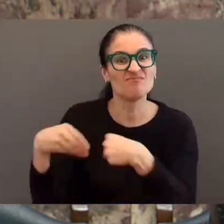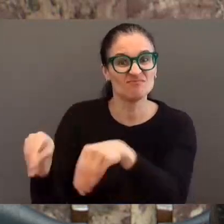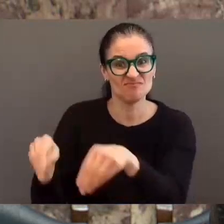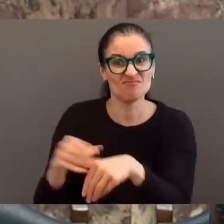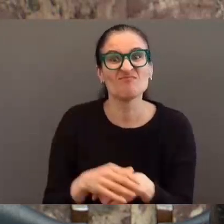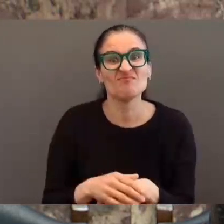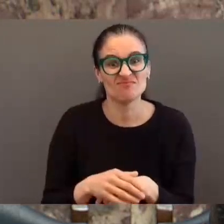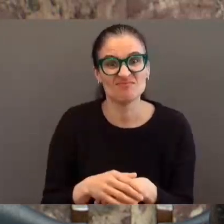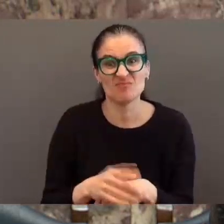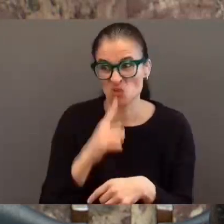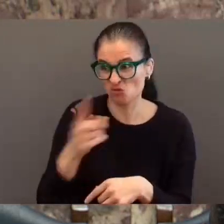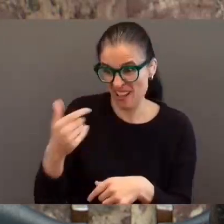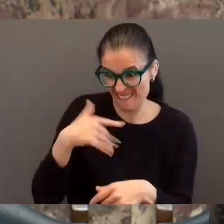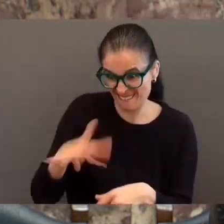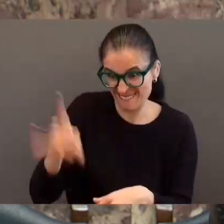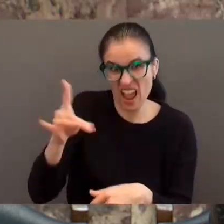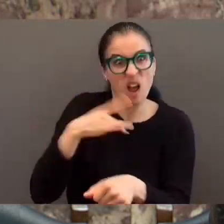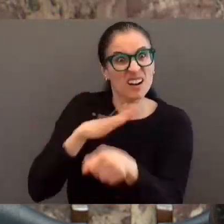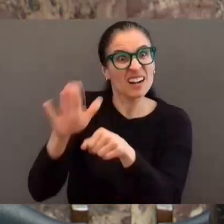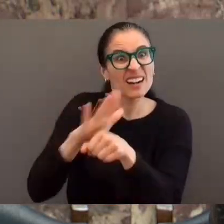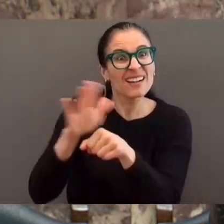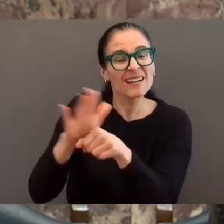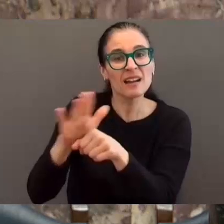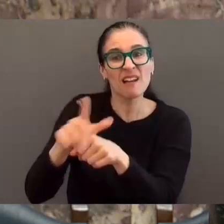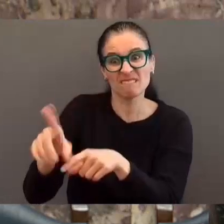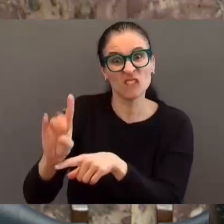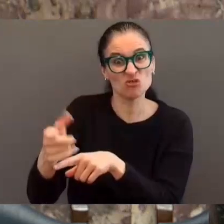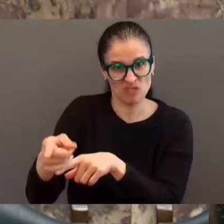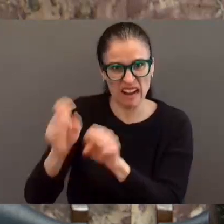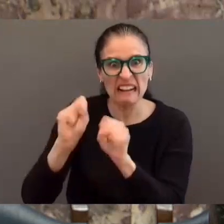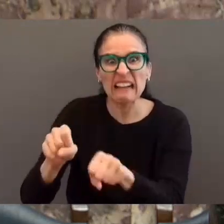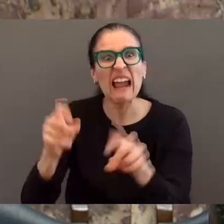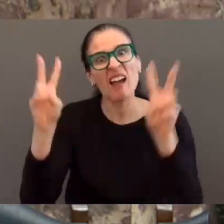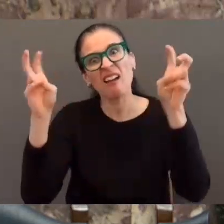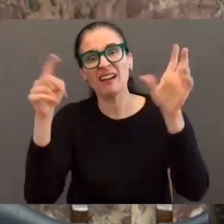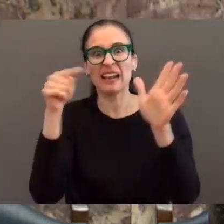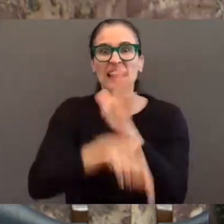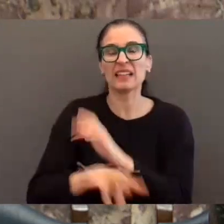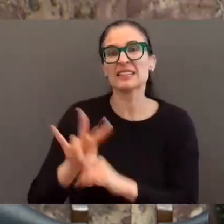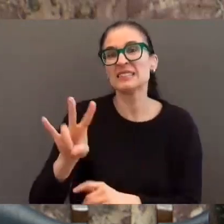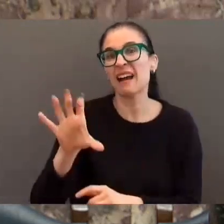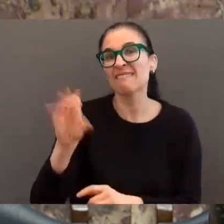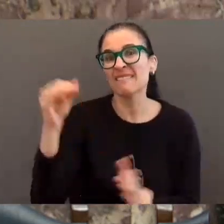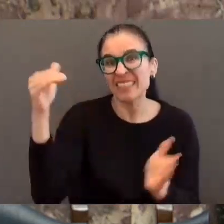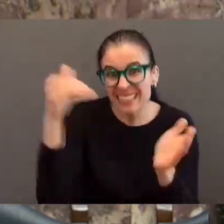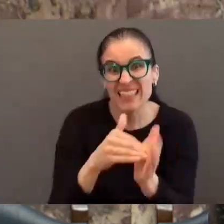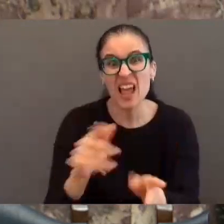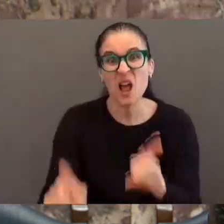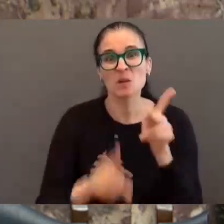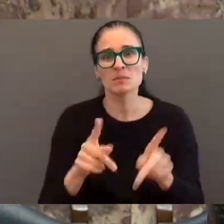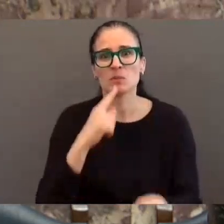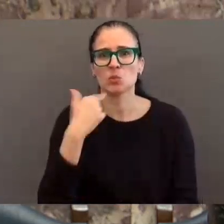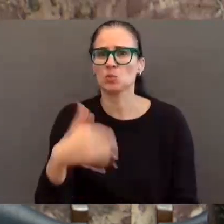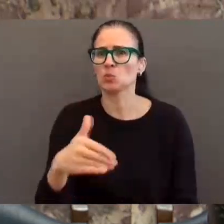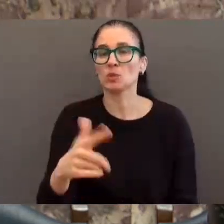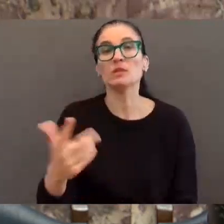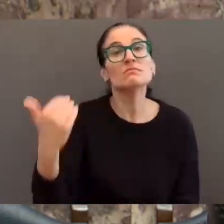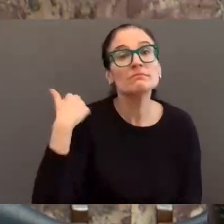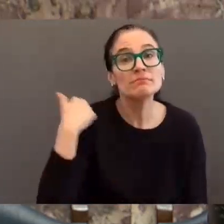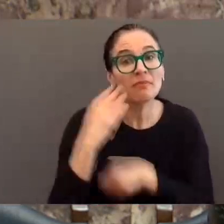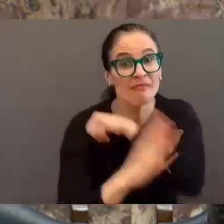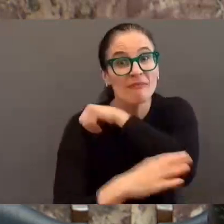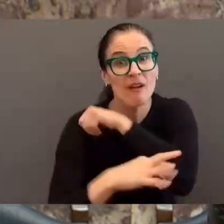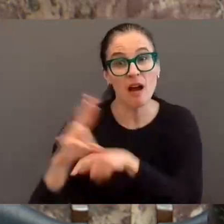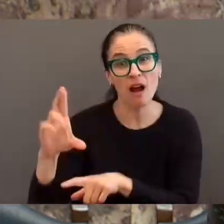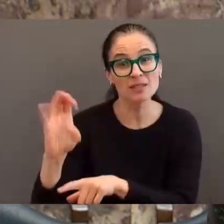and 390 kilograms of crystal meth out of a super lab in Falkland. It's only one of 47